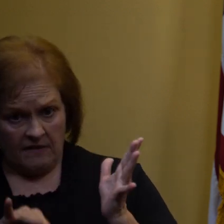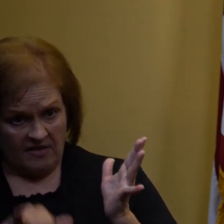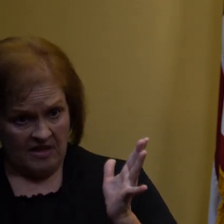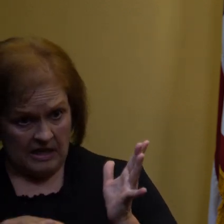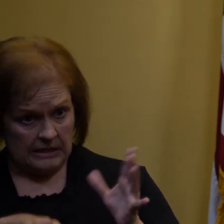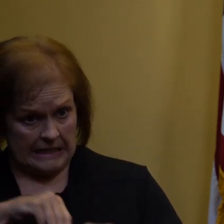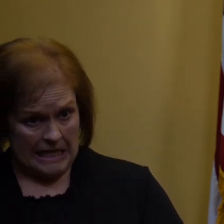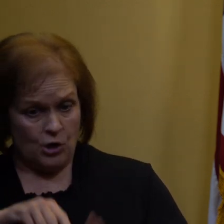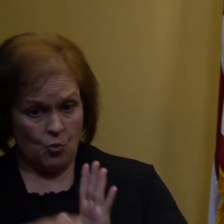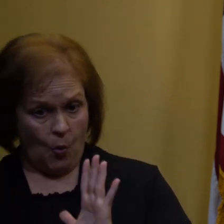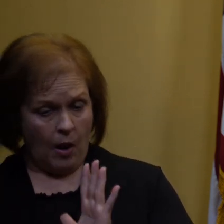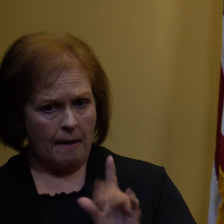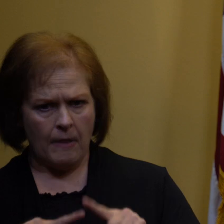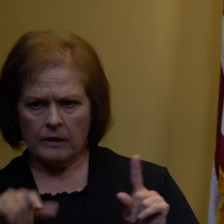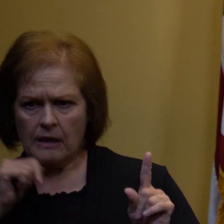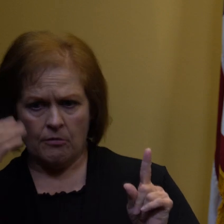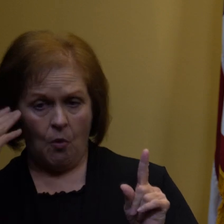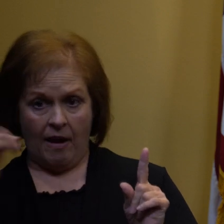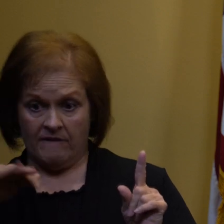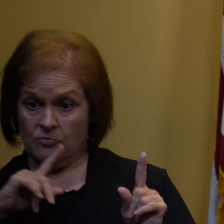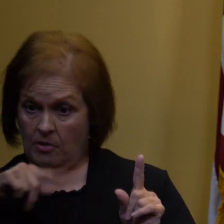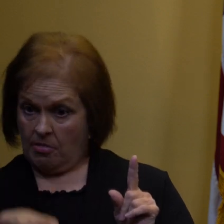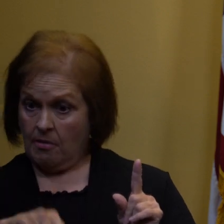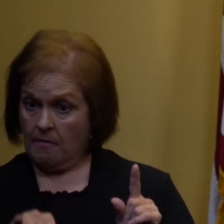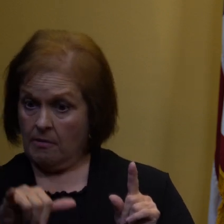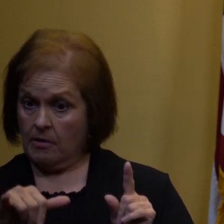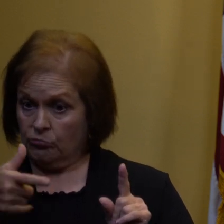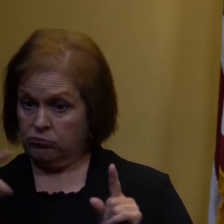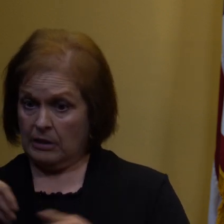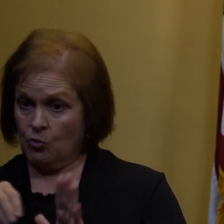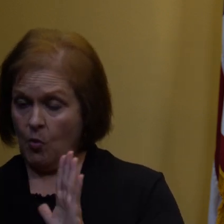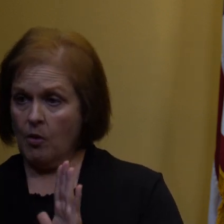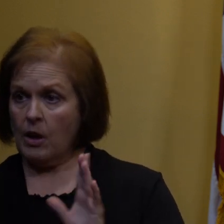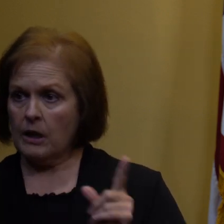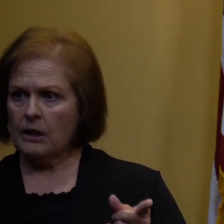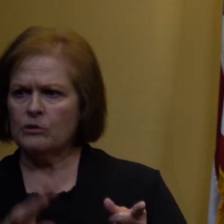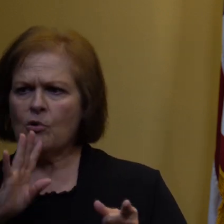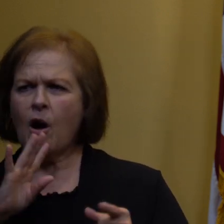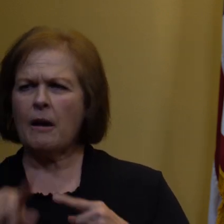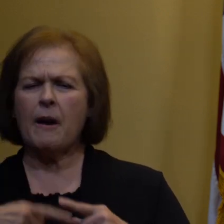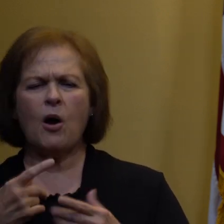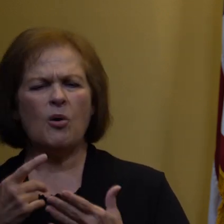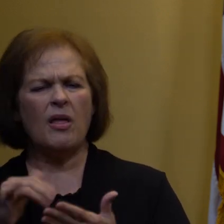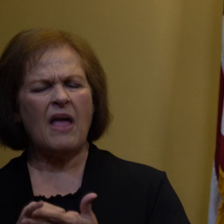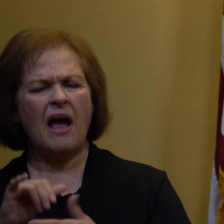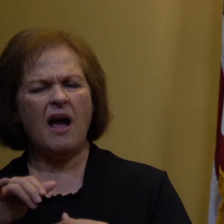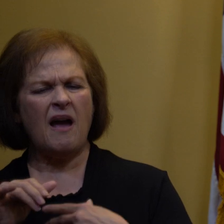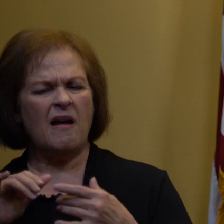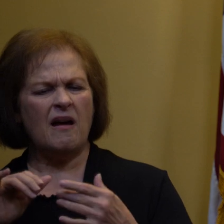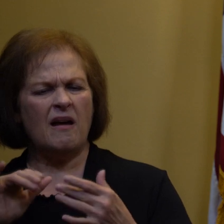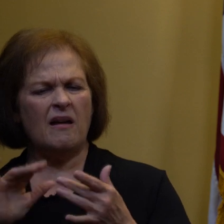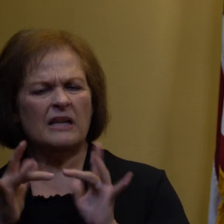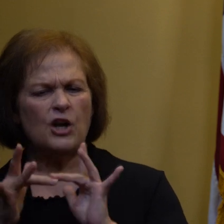even in New Orleans. Yeah, that's true. And we don't know if it is or not. But what can you say about these social media type of videos,